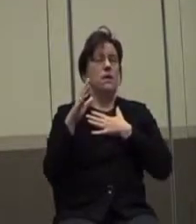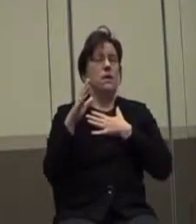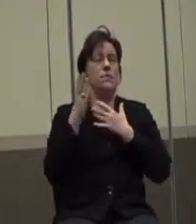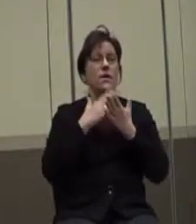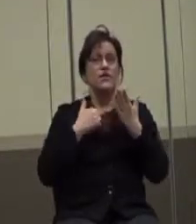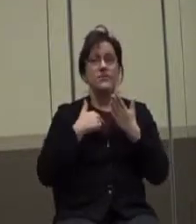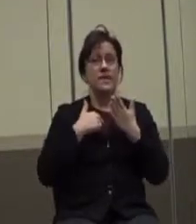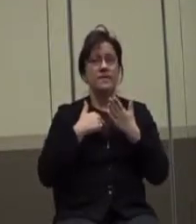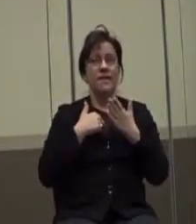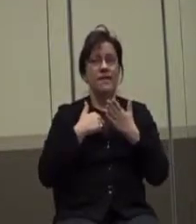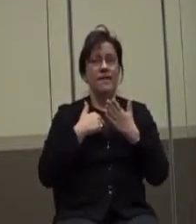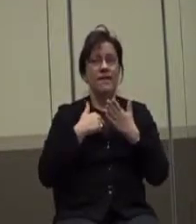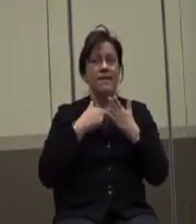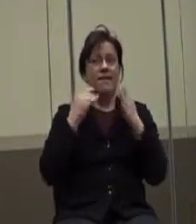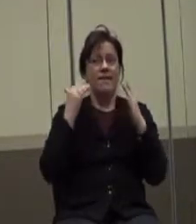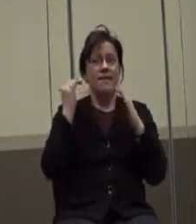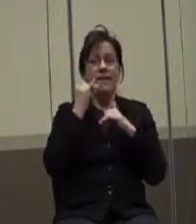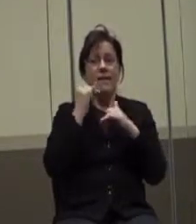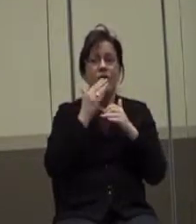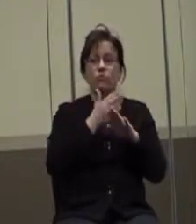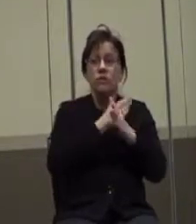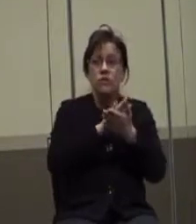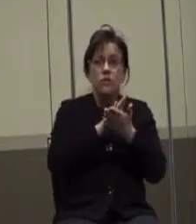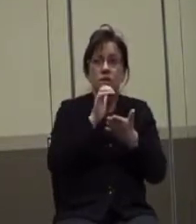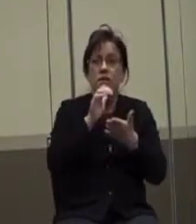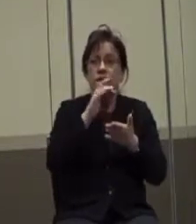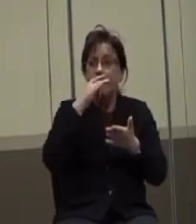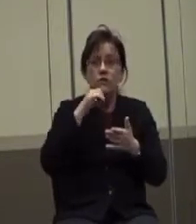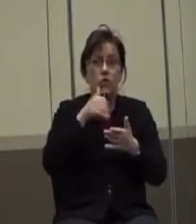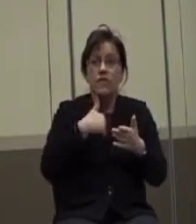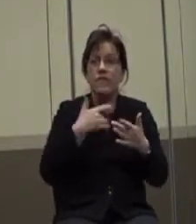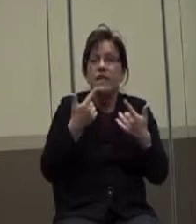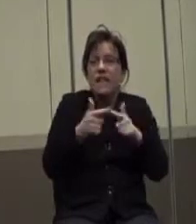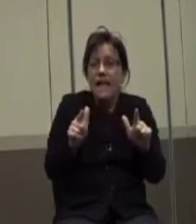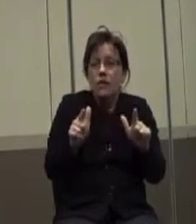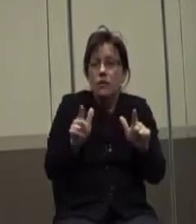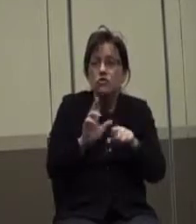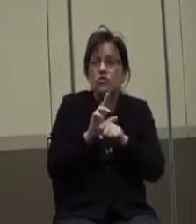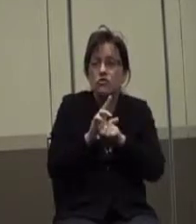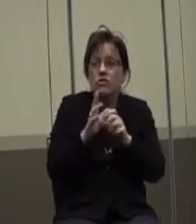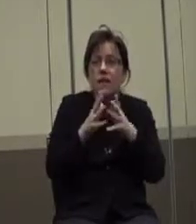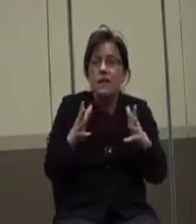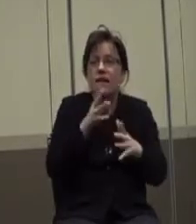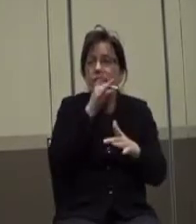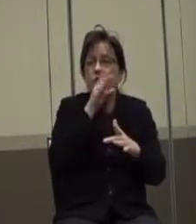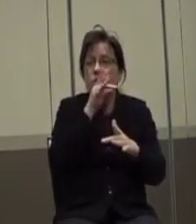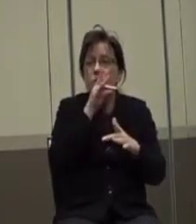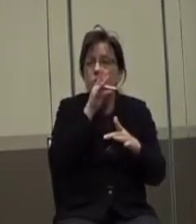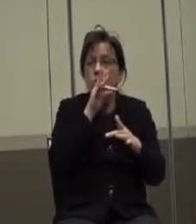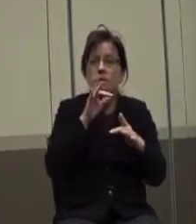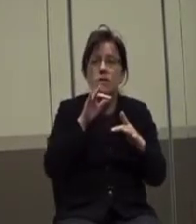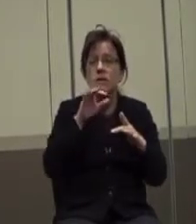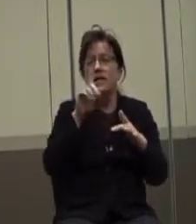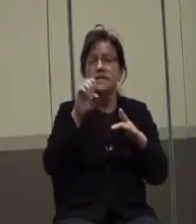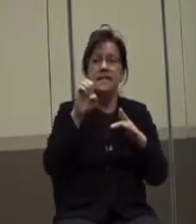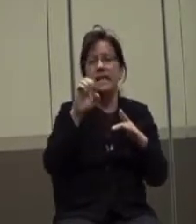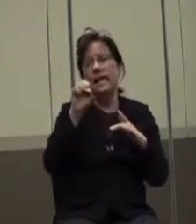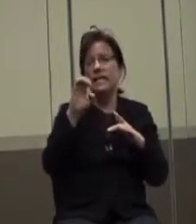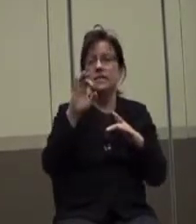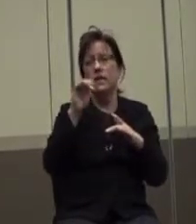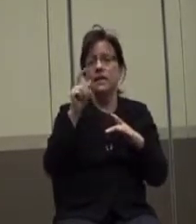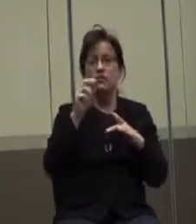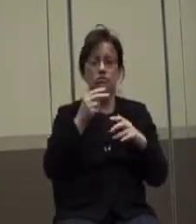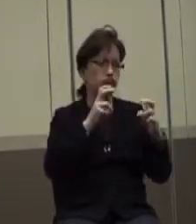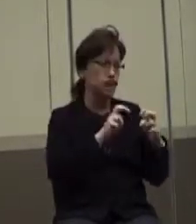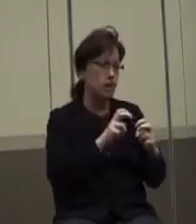absurd. First of all, preschool kids don't have the language to use a lot of the verbal de-escalation. Let's talk about why